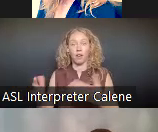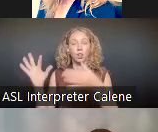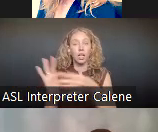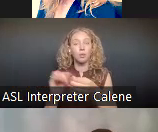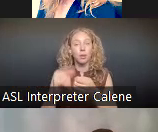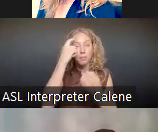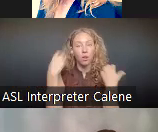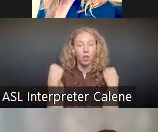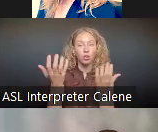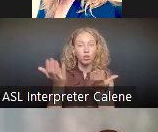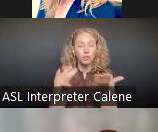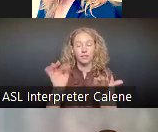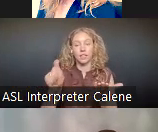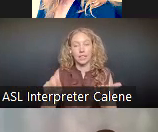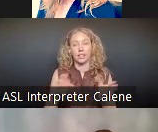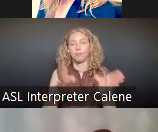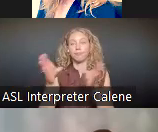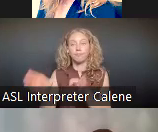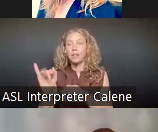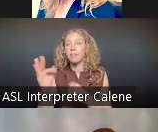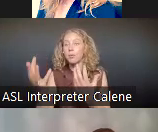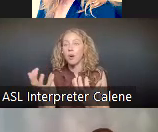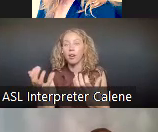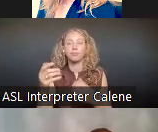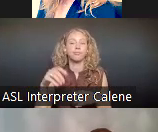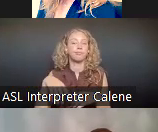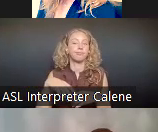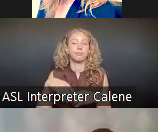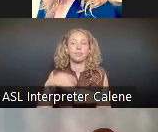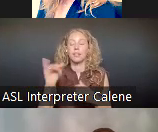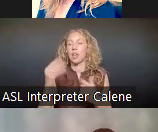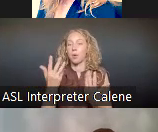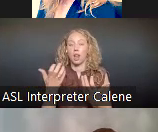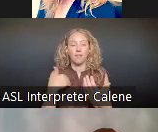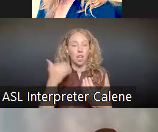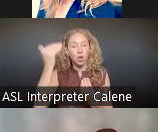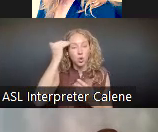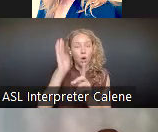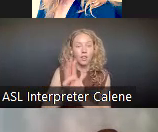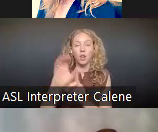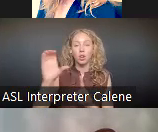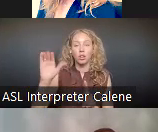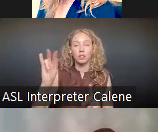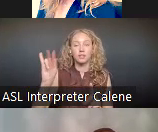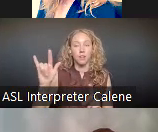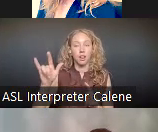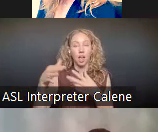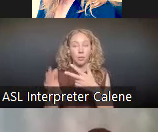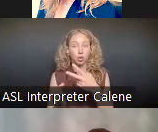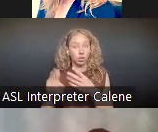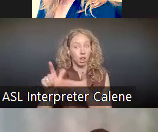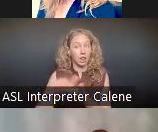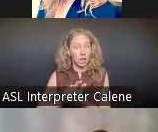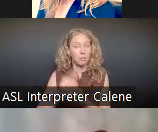health services if they need it. If they want to know their civil options legally, right, we might make a referral to our